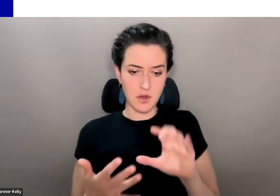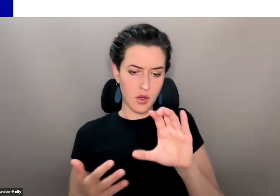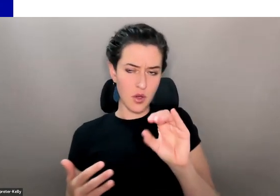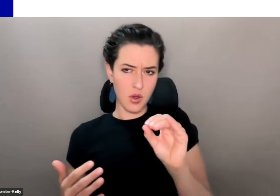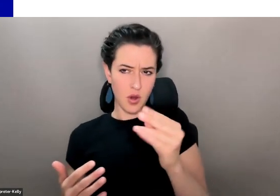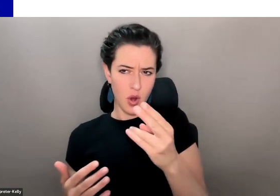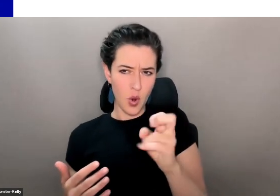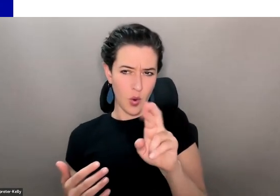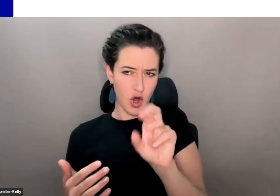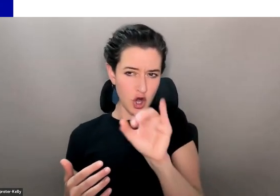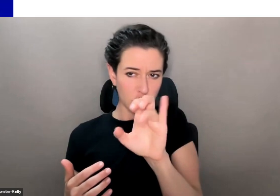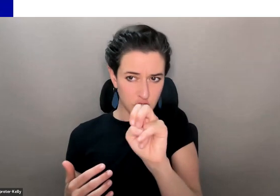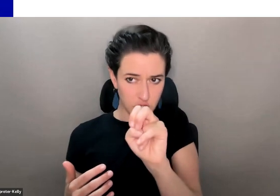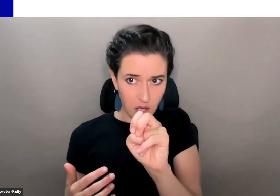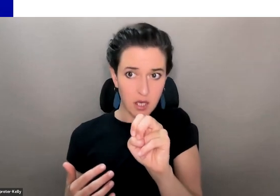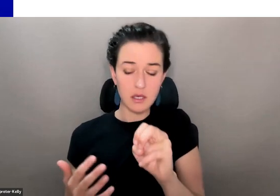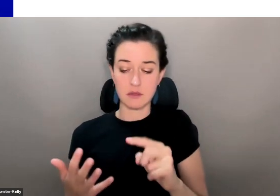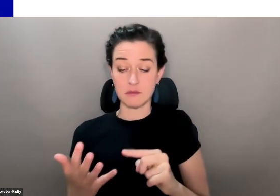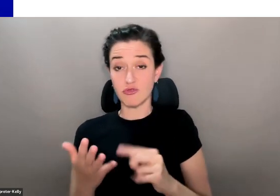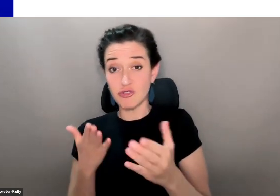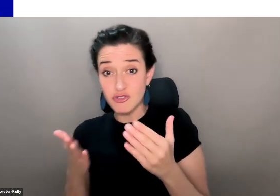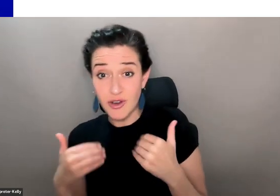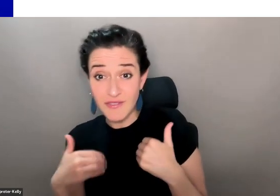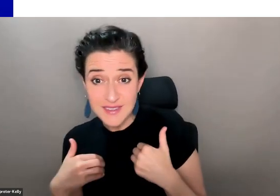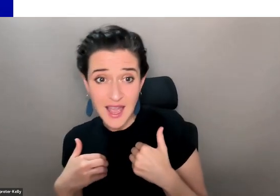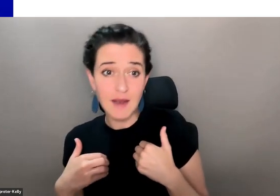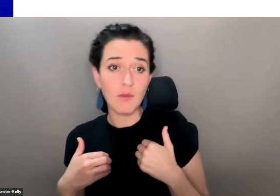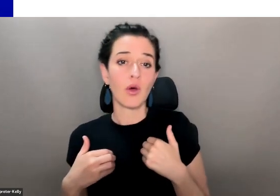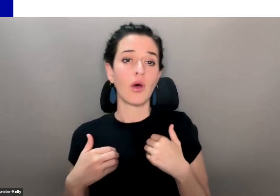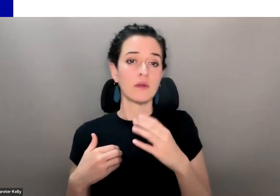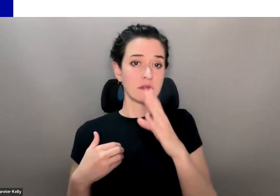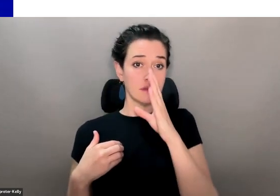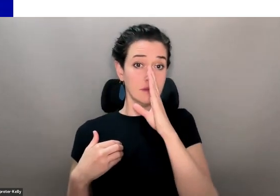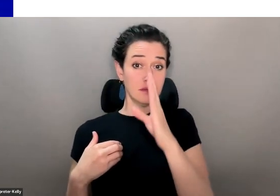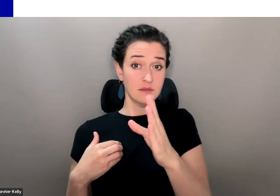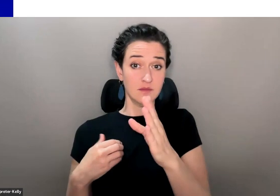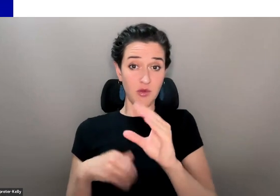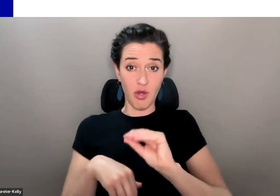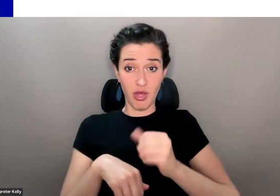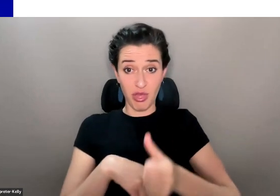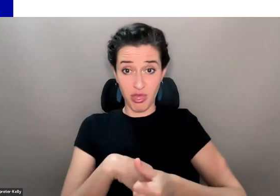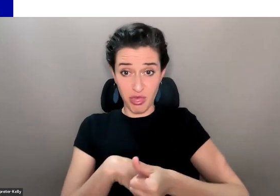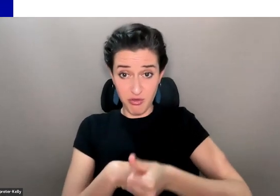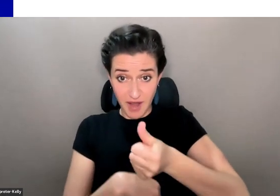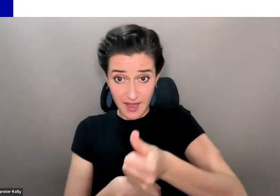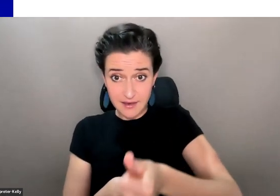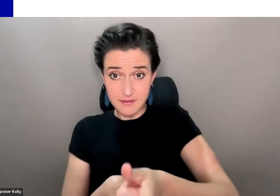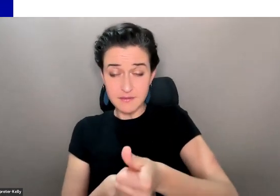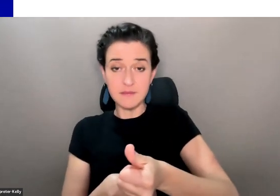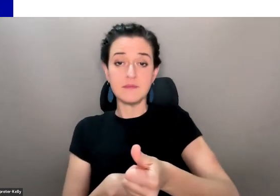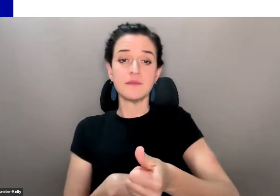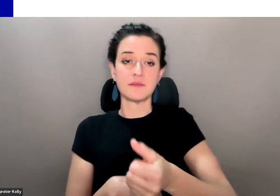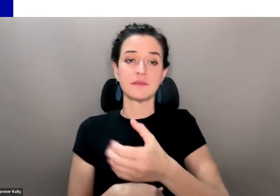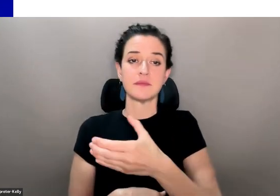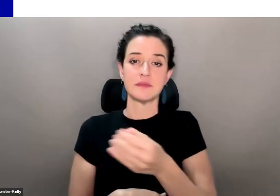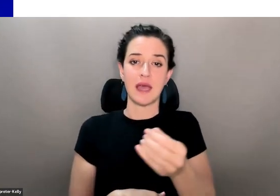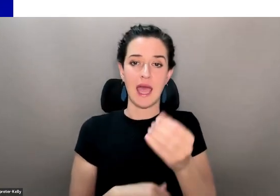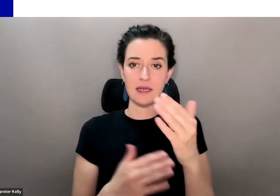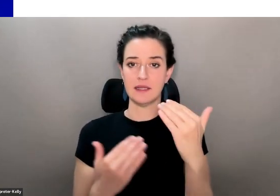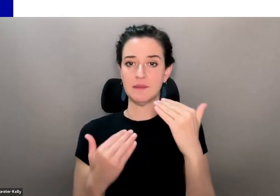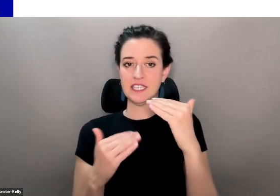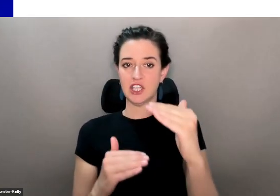and devices, service animals, direct threat, effective communication, and also the limitations of